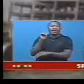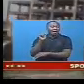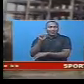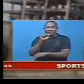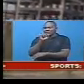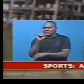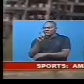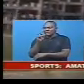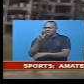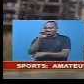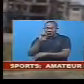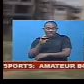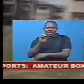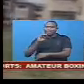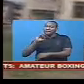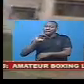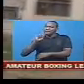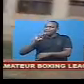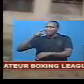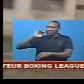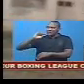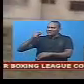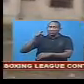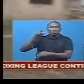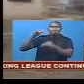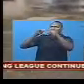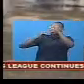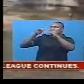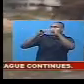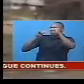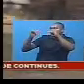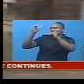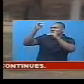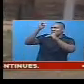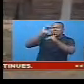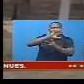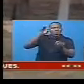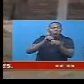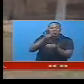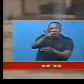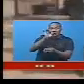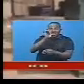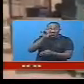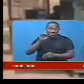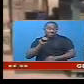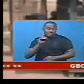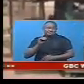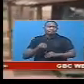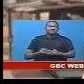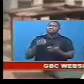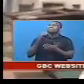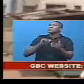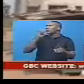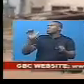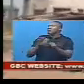Mampong in Kumasi. The housing units, which are at different stages of completion, total 980. Some